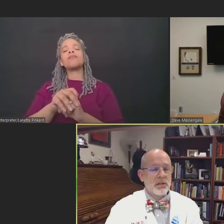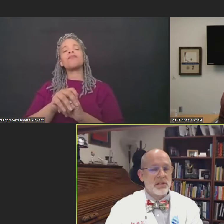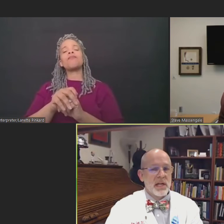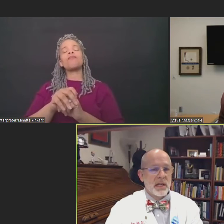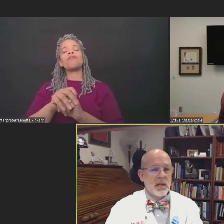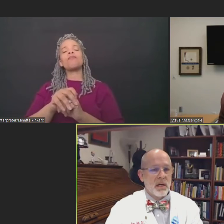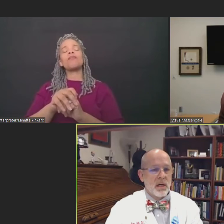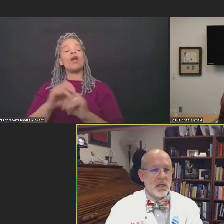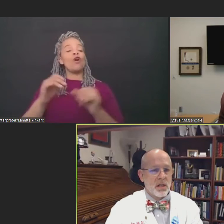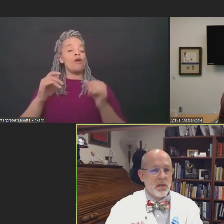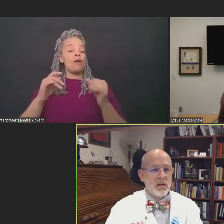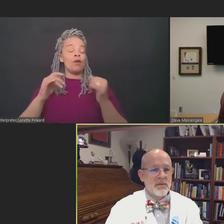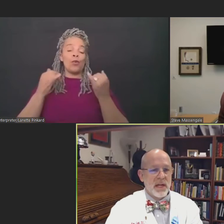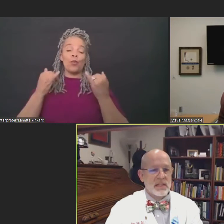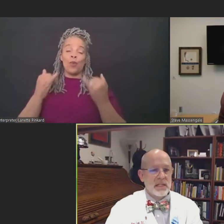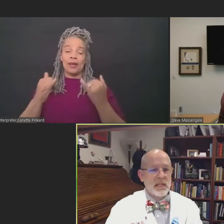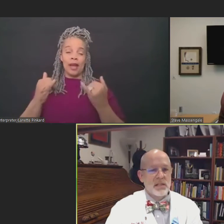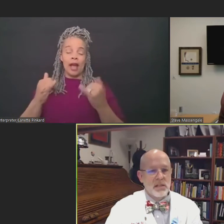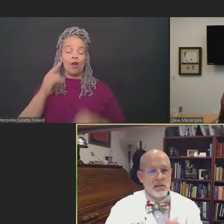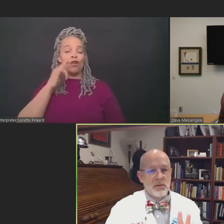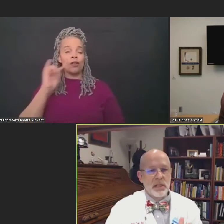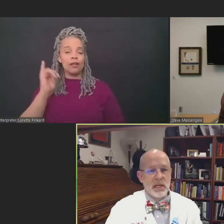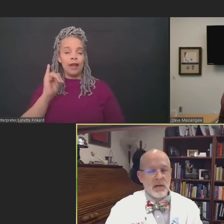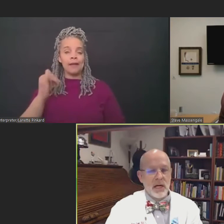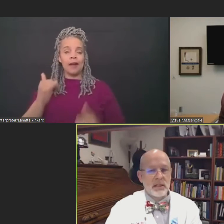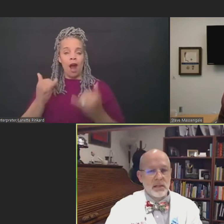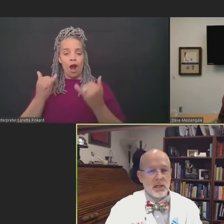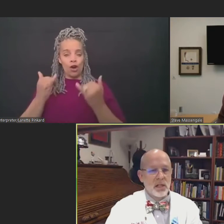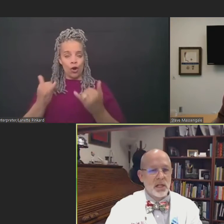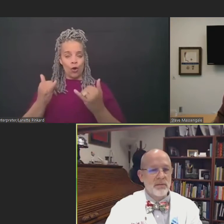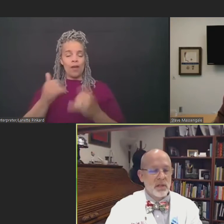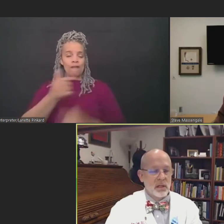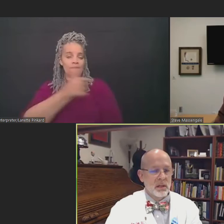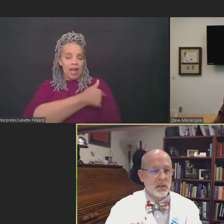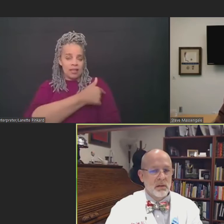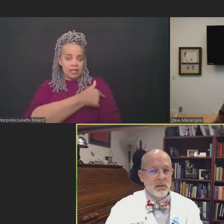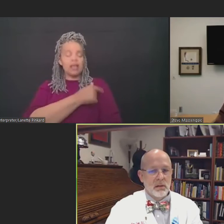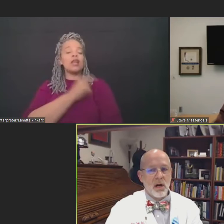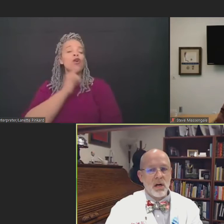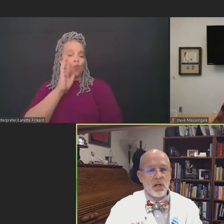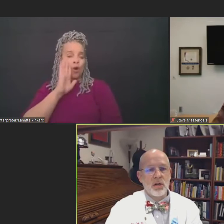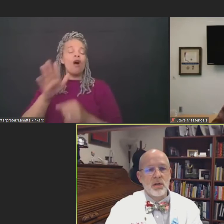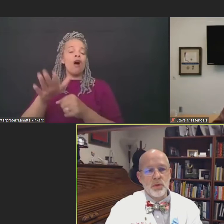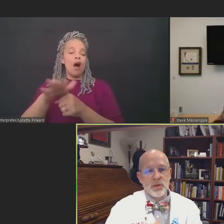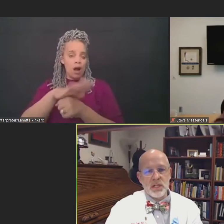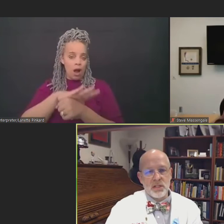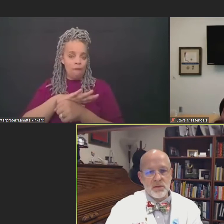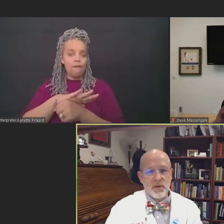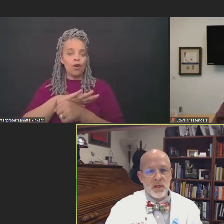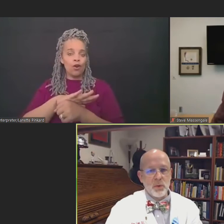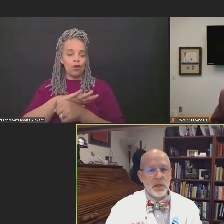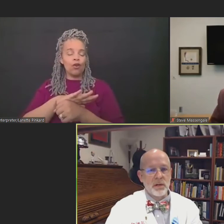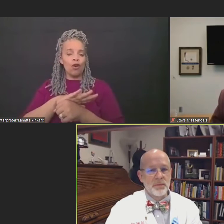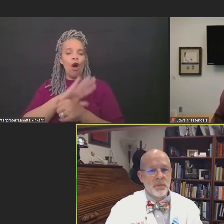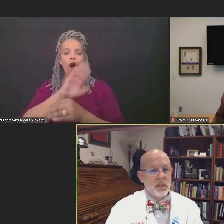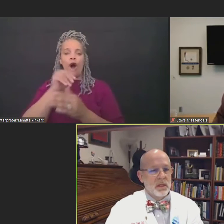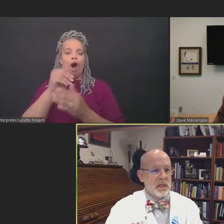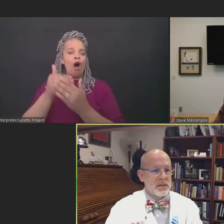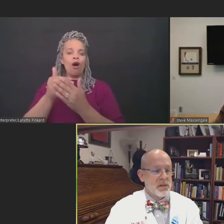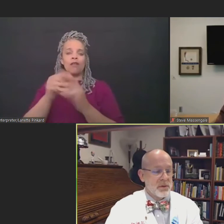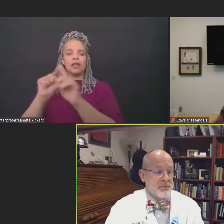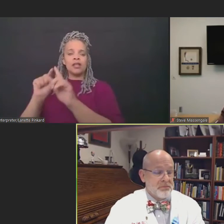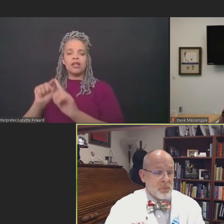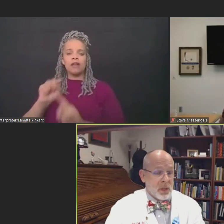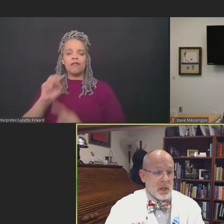it looks like our current vaccines, the 3 that are out there, are covering our current mutations very well.